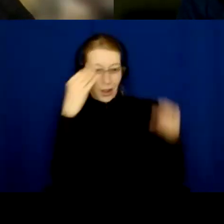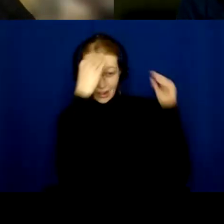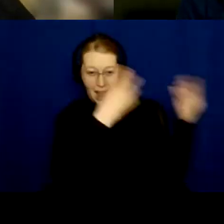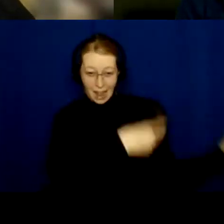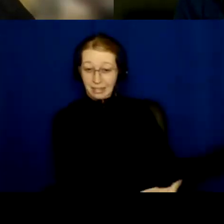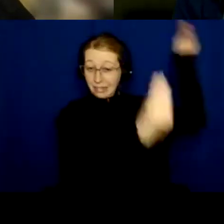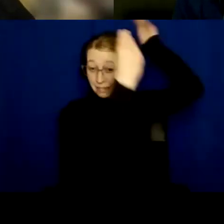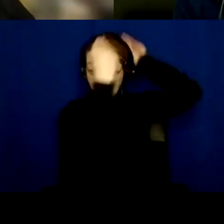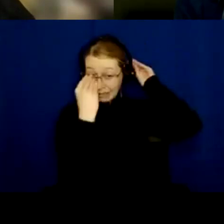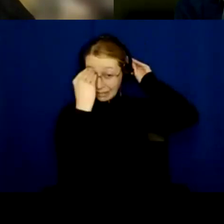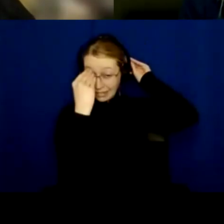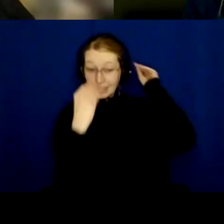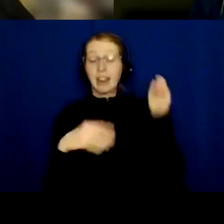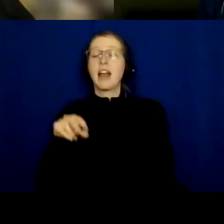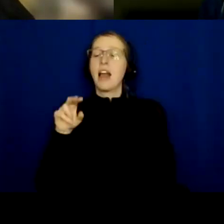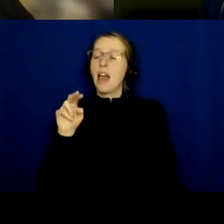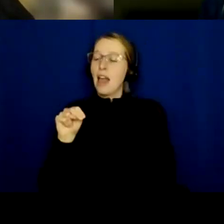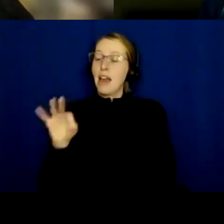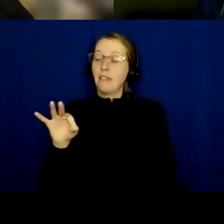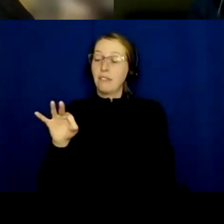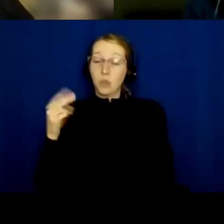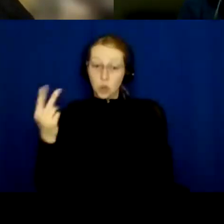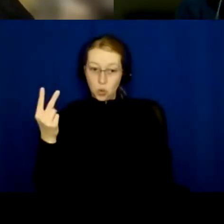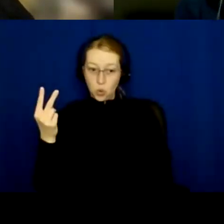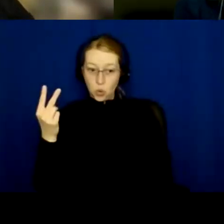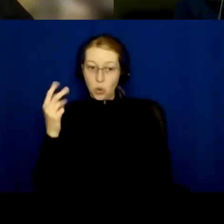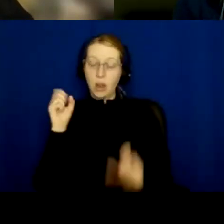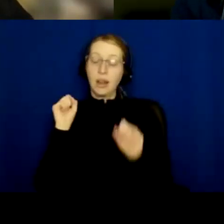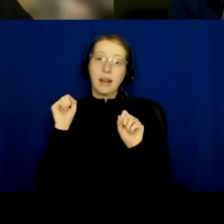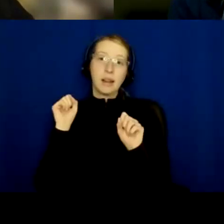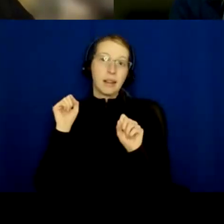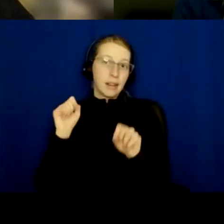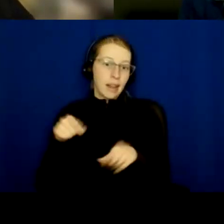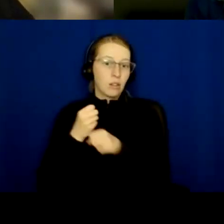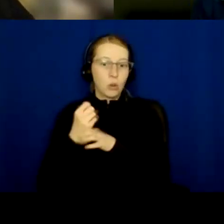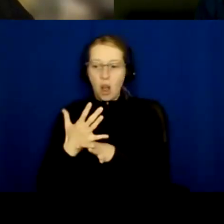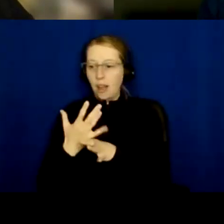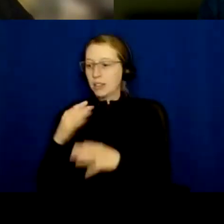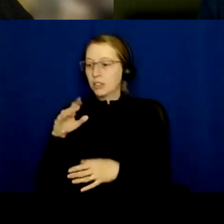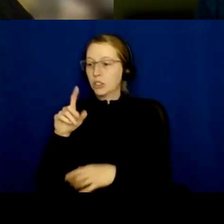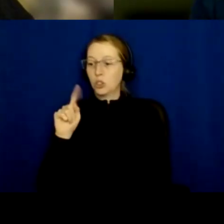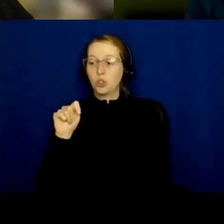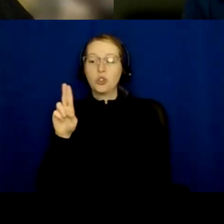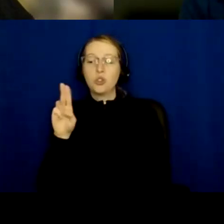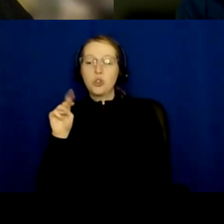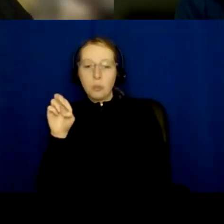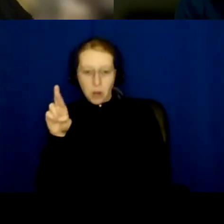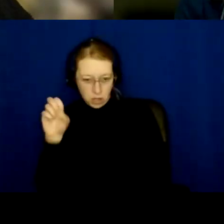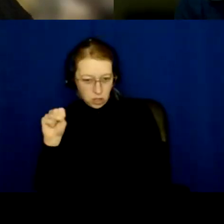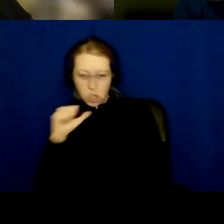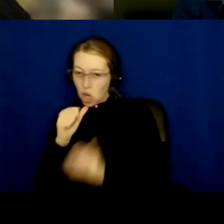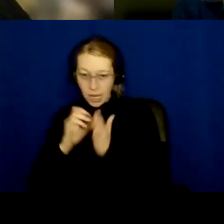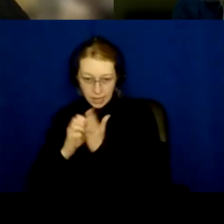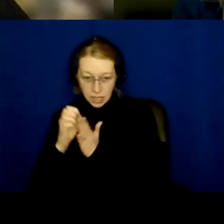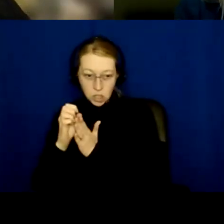NF2 is can result in like benign tumors, or what we call like acoustic neuromas on